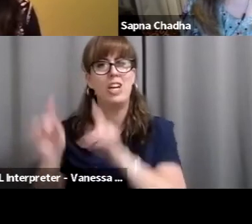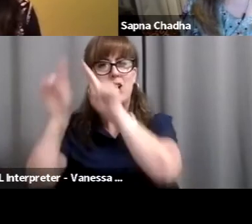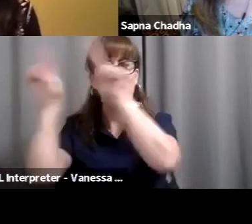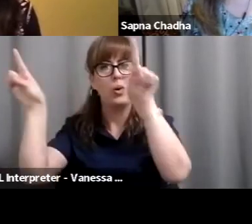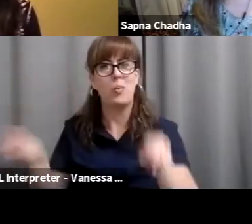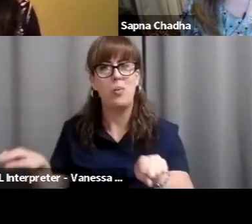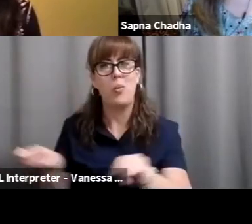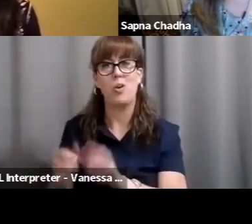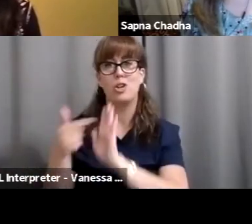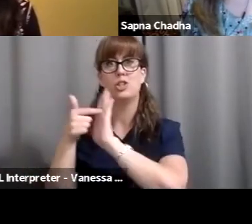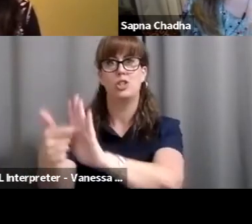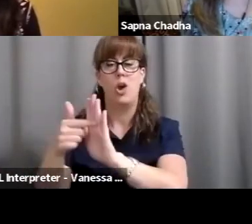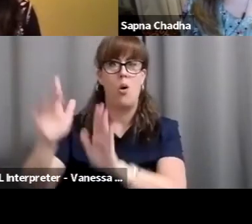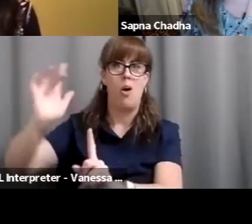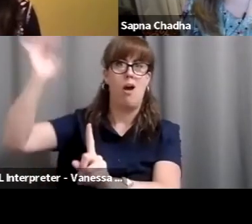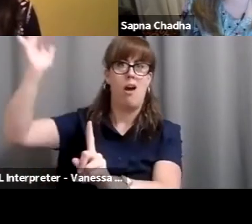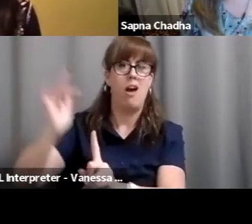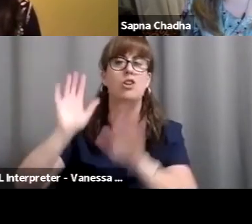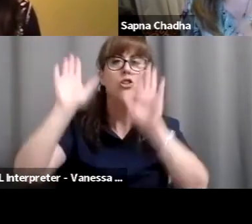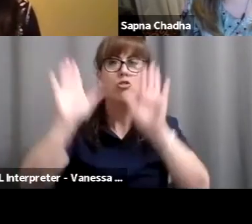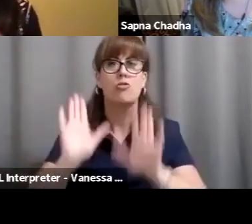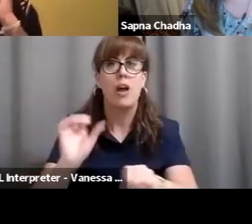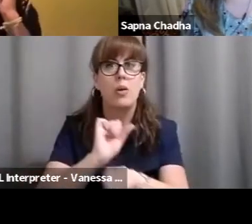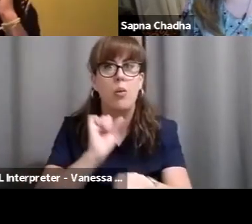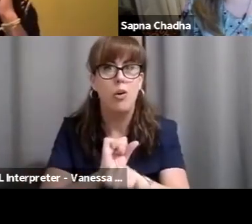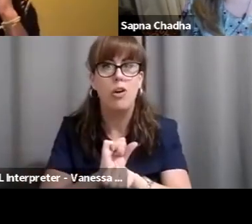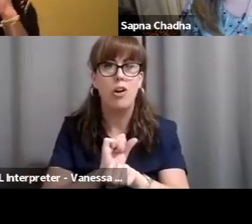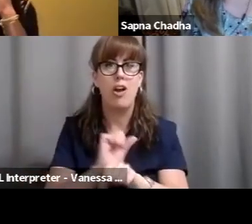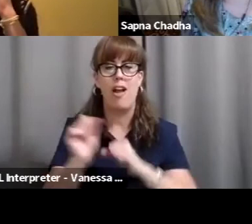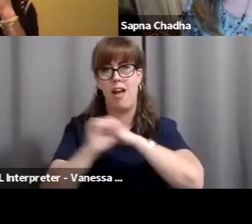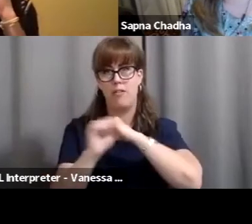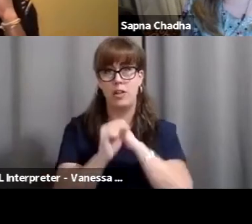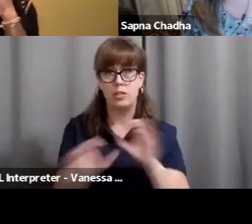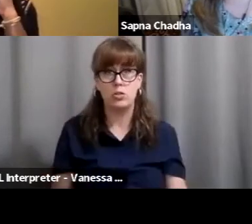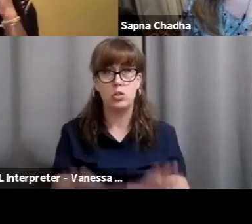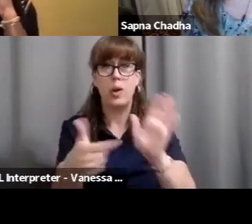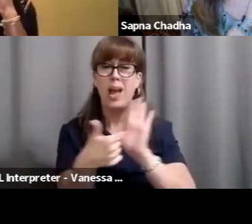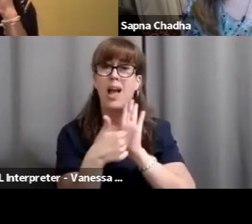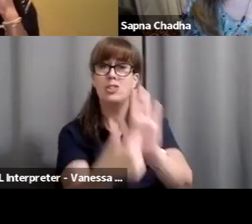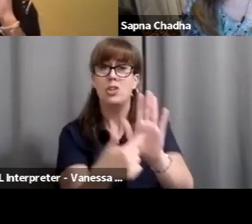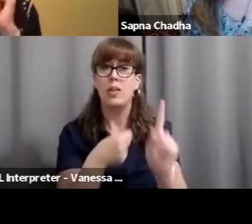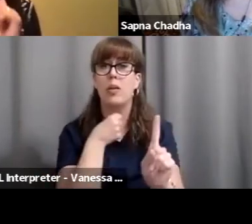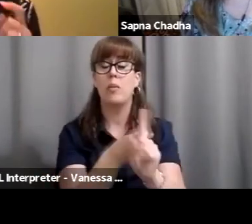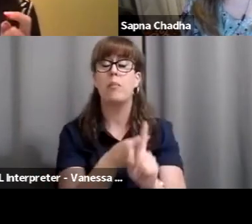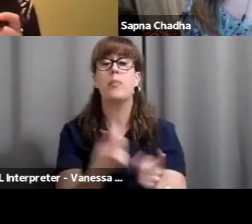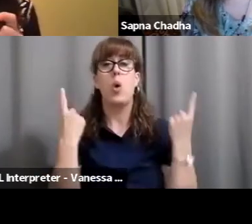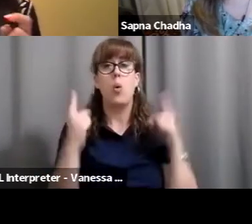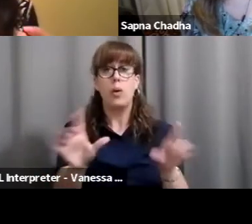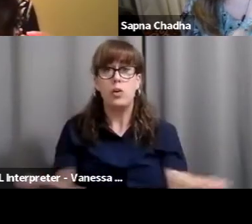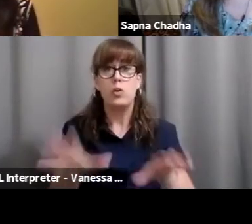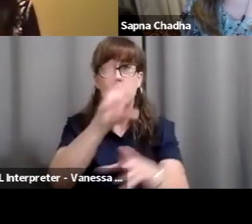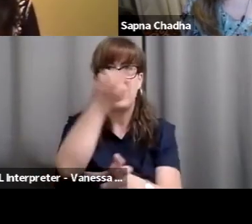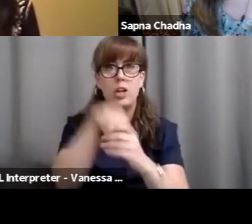are doing, and we show the impact of this. Ultimately, when you do inclusive marketing, it